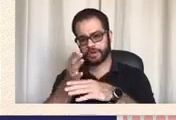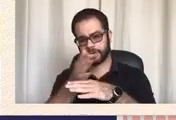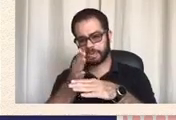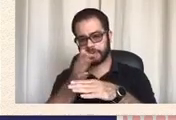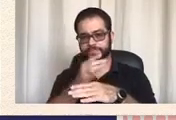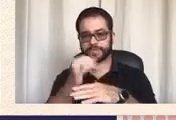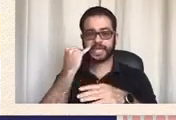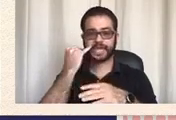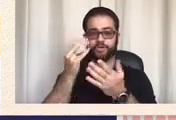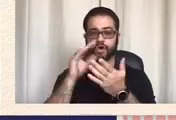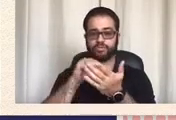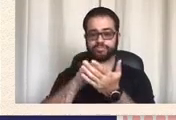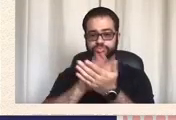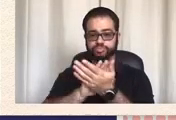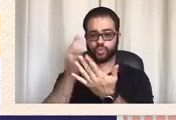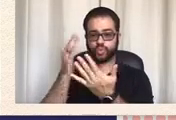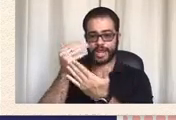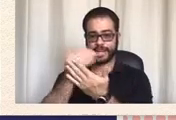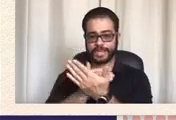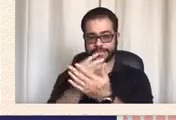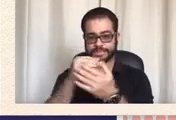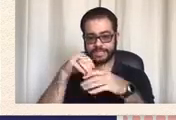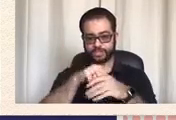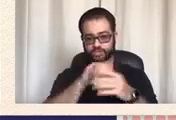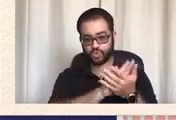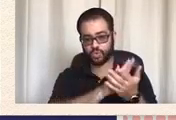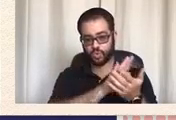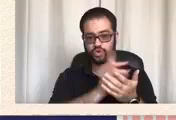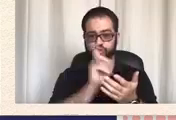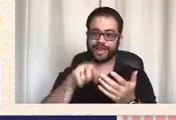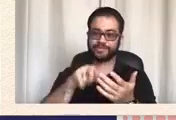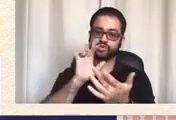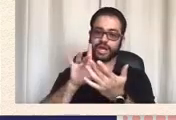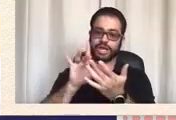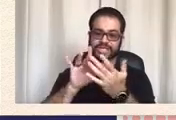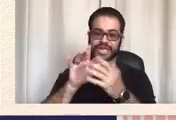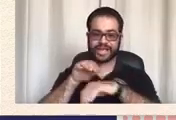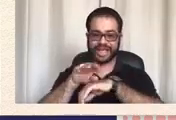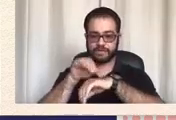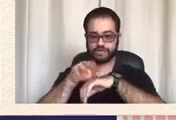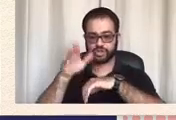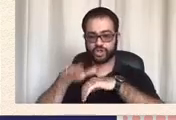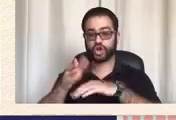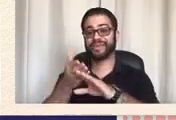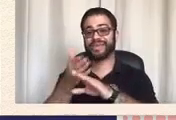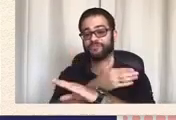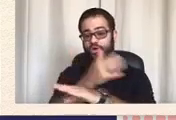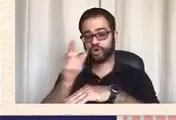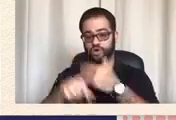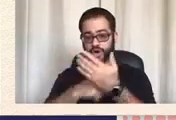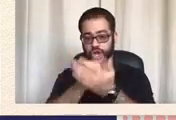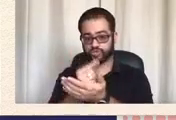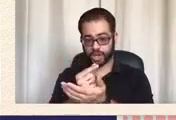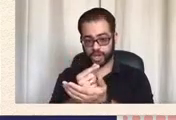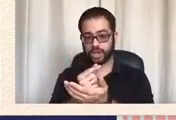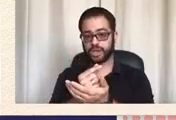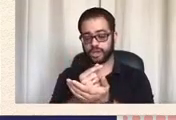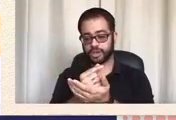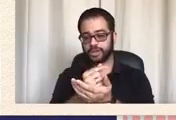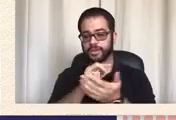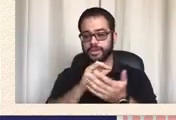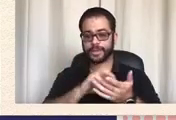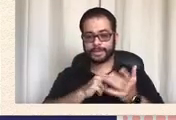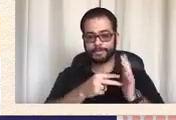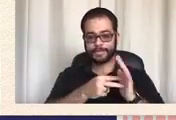going to contact the student's VR counselor prior to exiting school. So that means leaving under